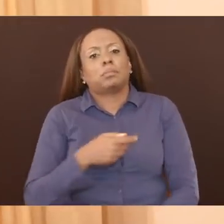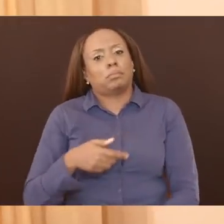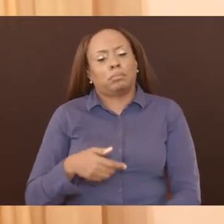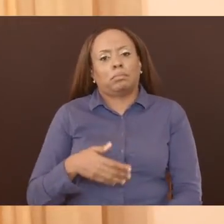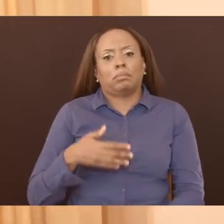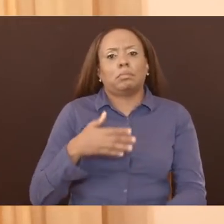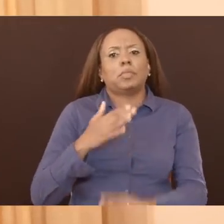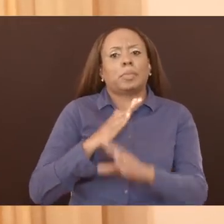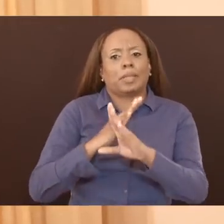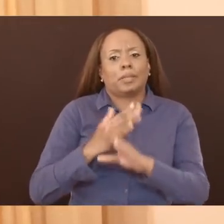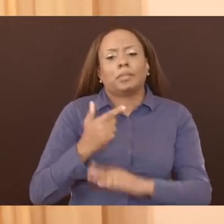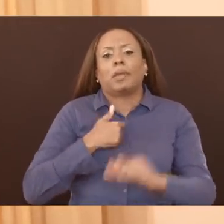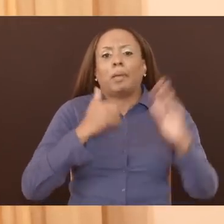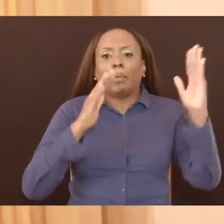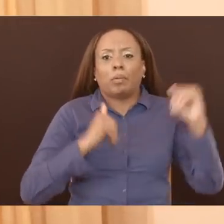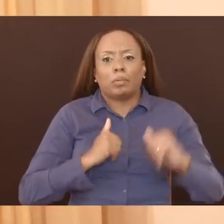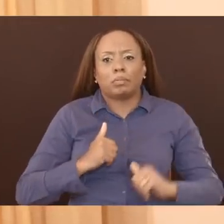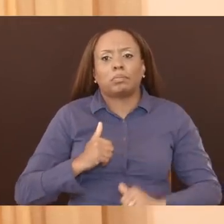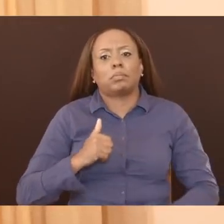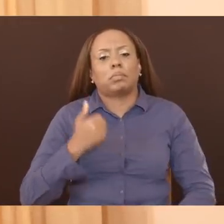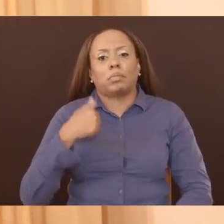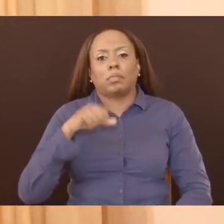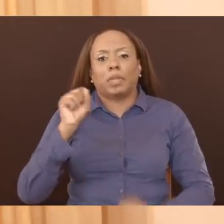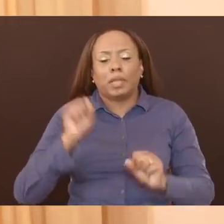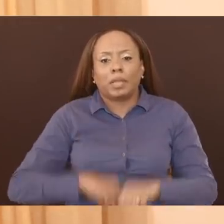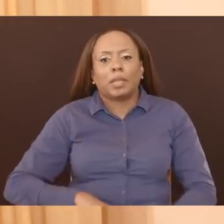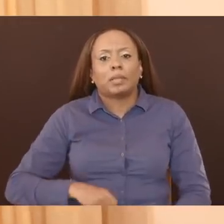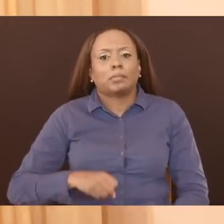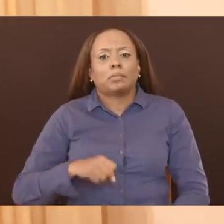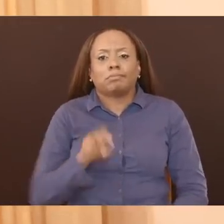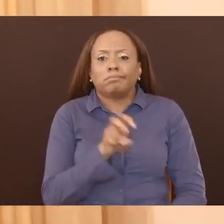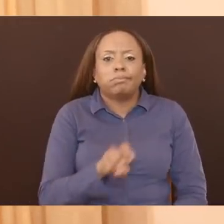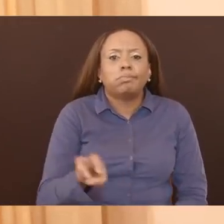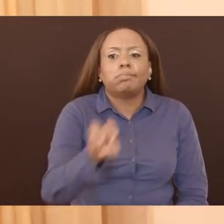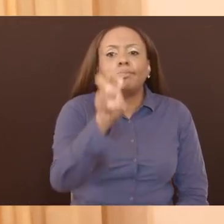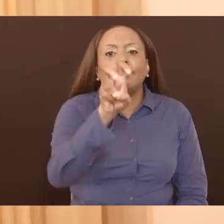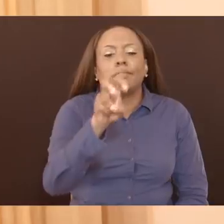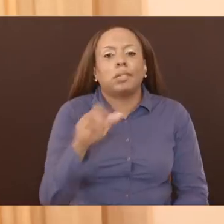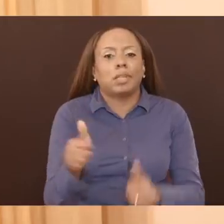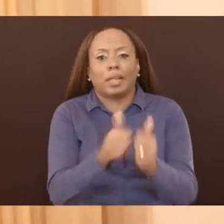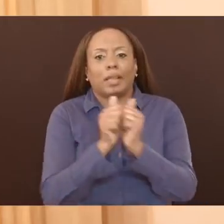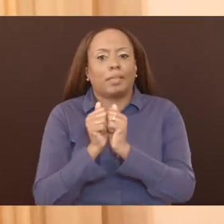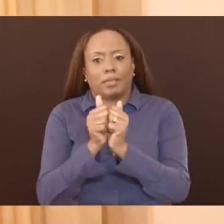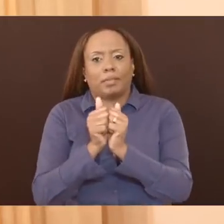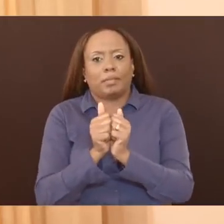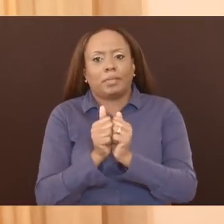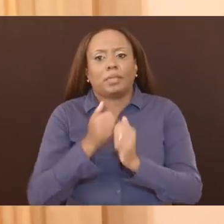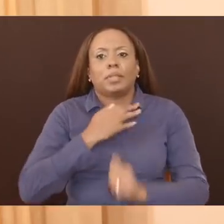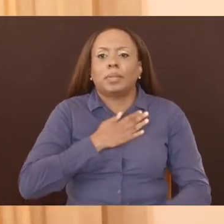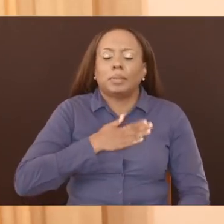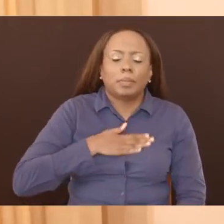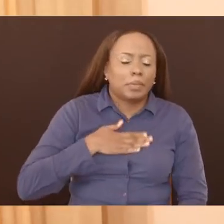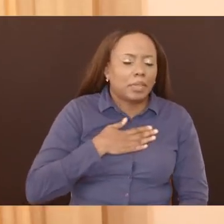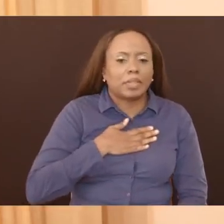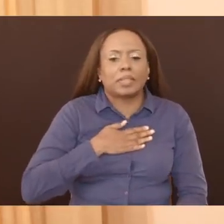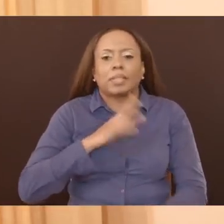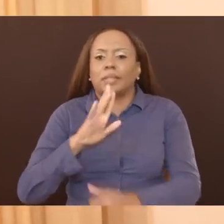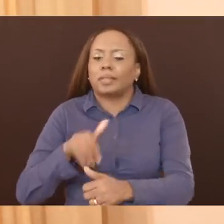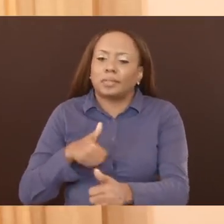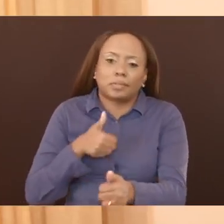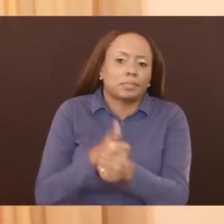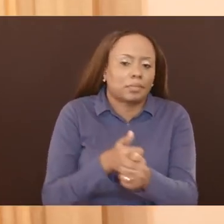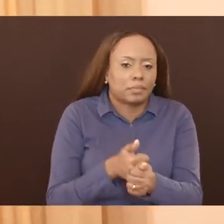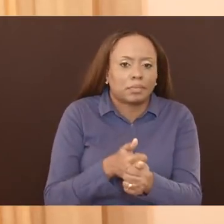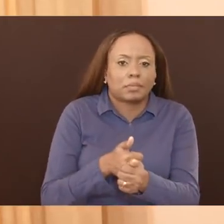therefore, my friends, that we can do this journey together. And I ask you simply, let us get on board. Let us